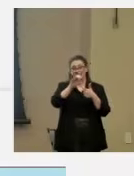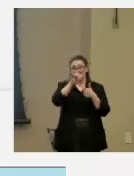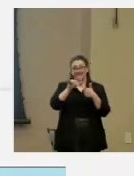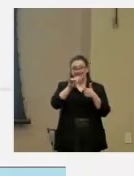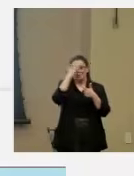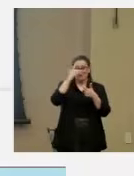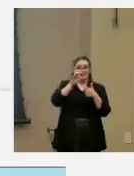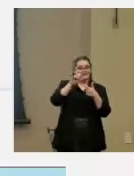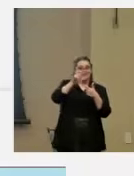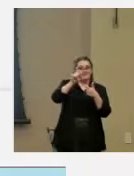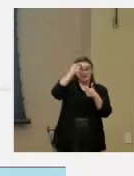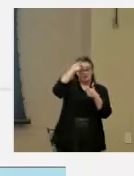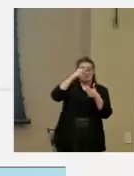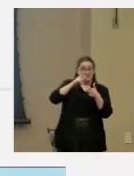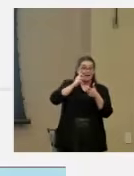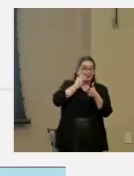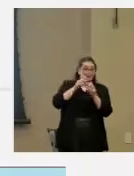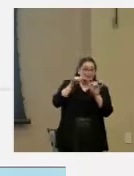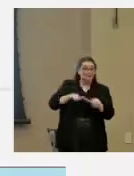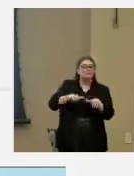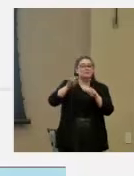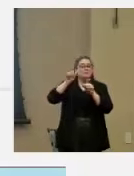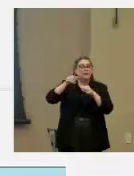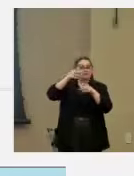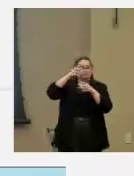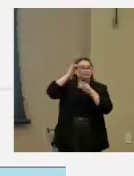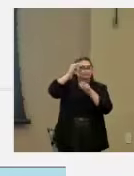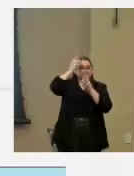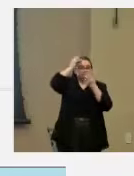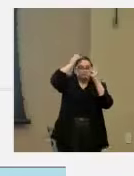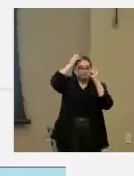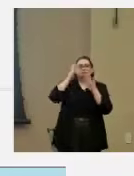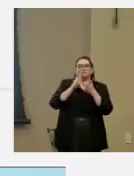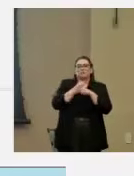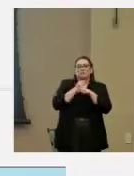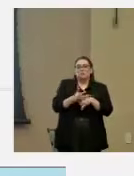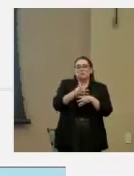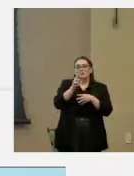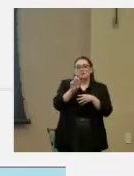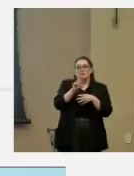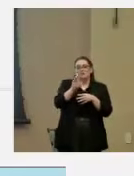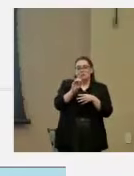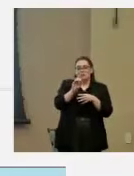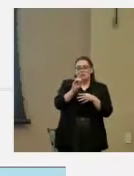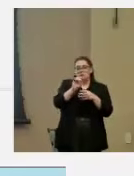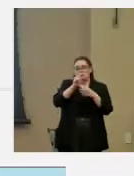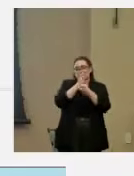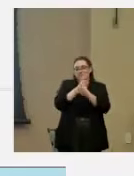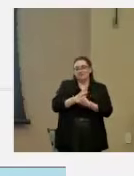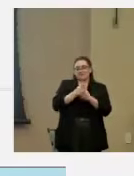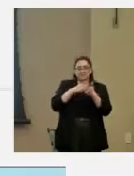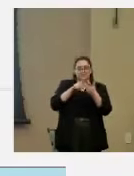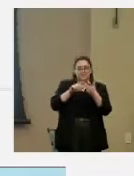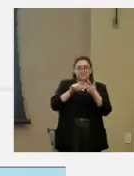traffic into the brain and the nervous system and therefore cause some neurotoxicity. It's also known as ICANS. And